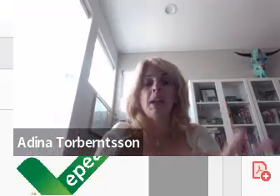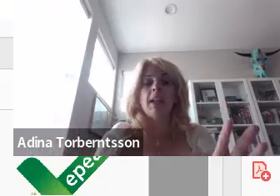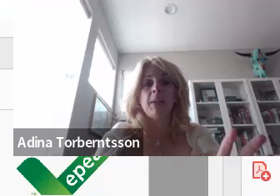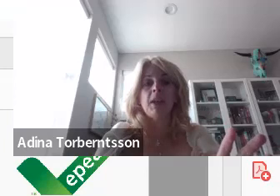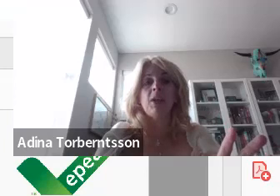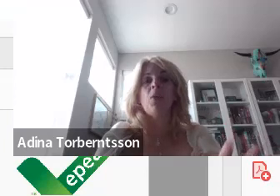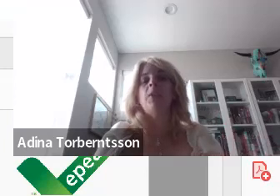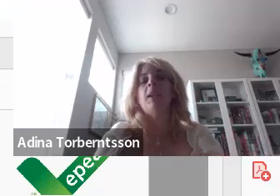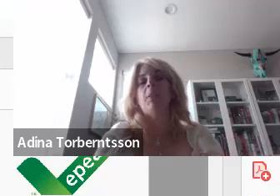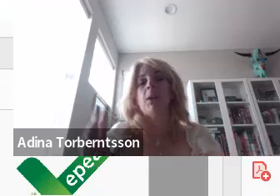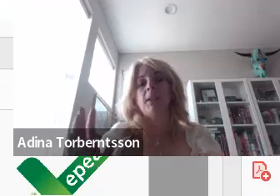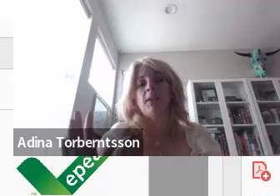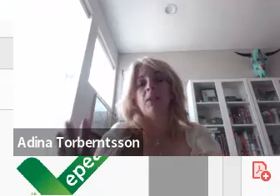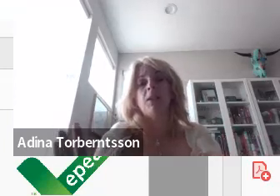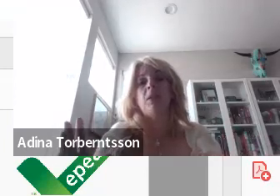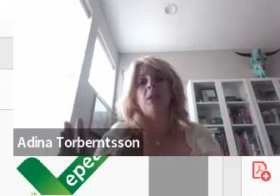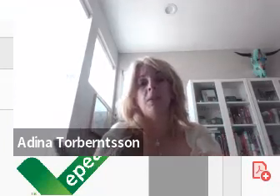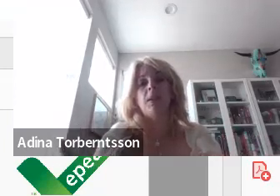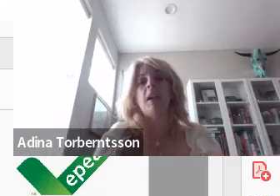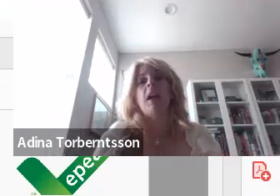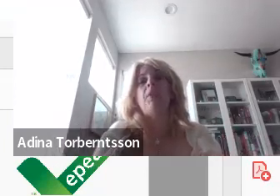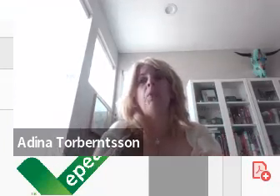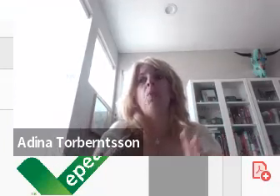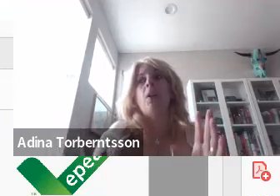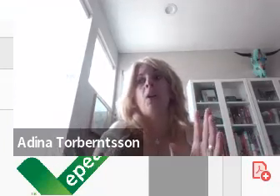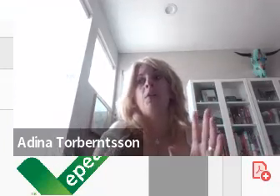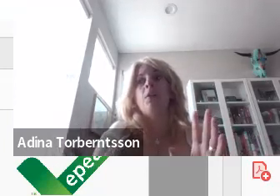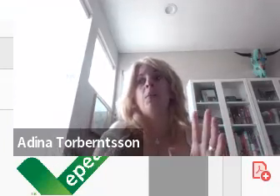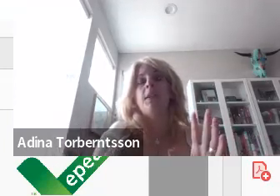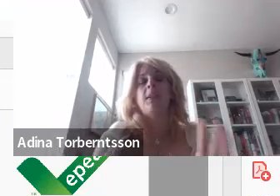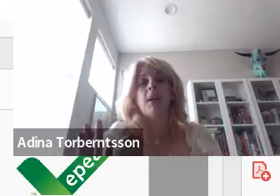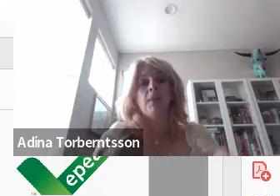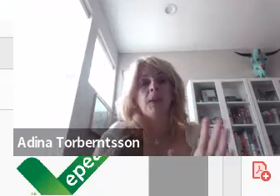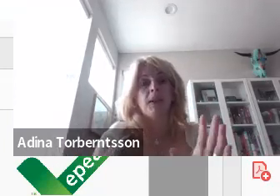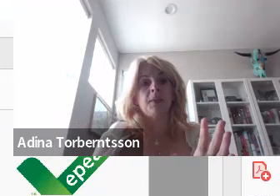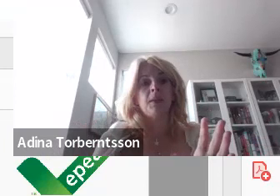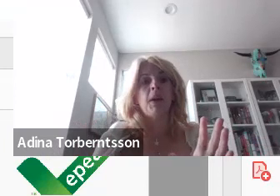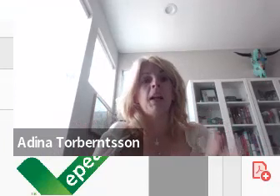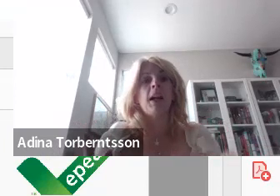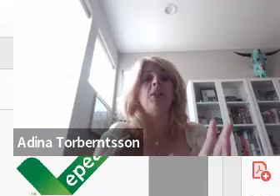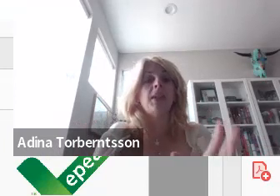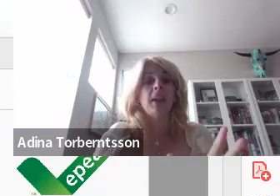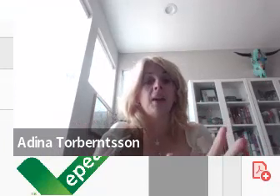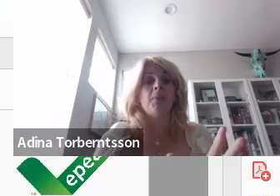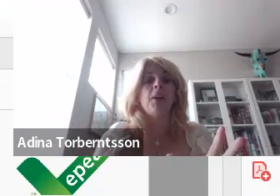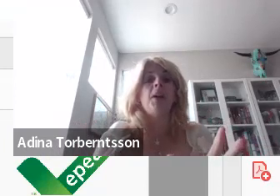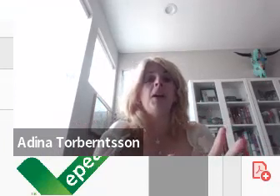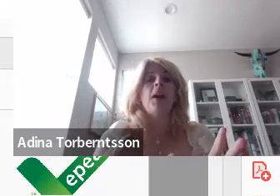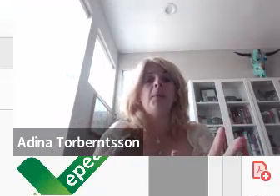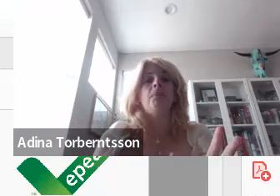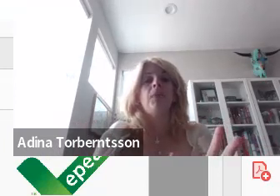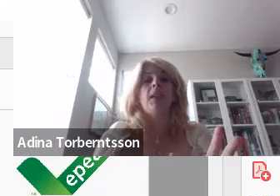completely eliminate something, or are you seeking a policy that's looking to reduce it? And then what are the risks and benefits, depending on how you set that